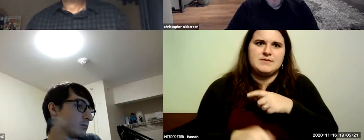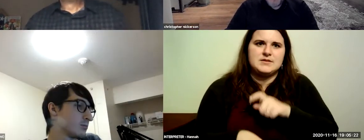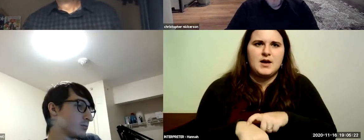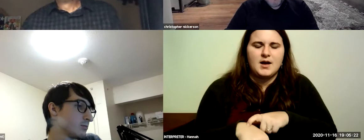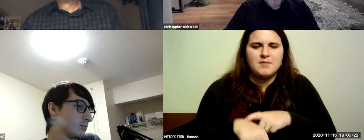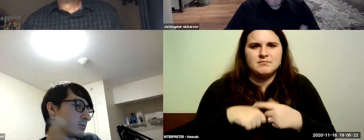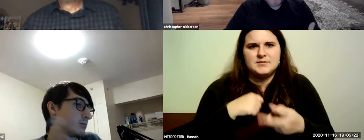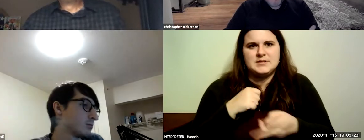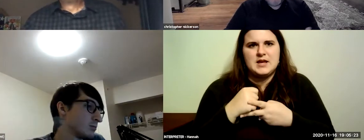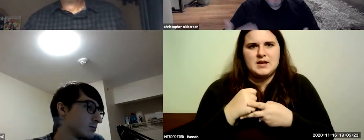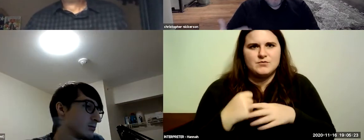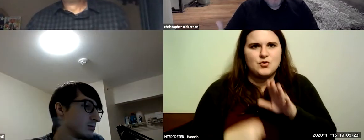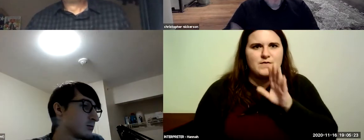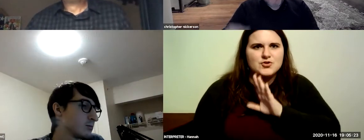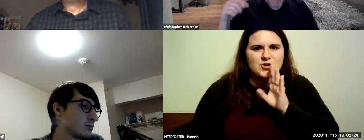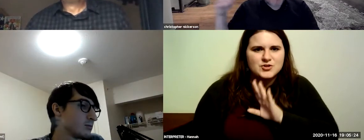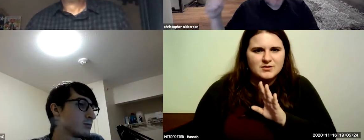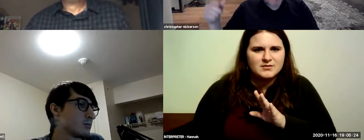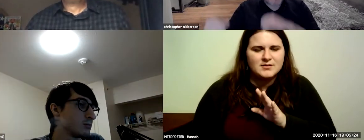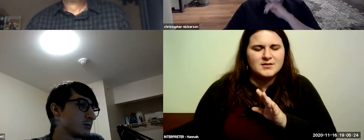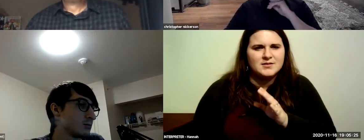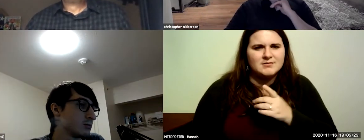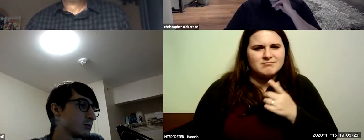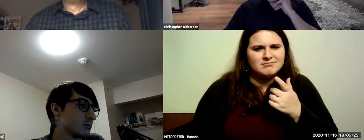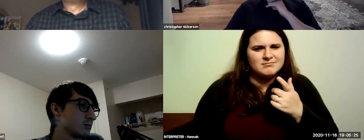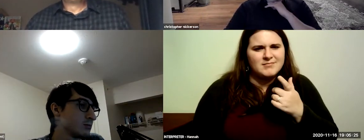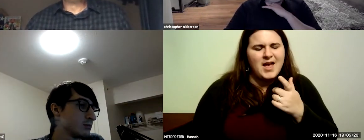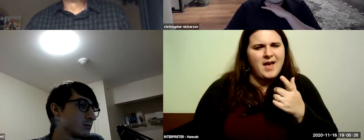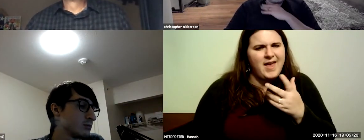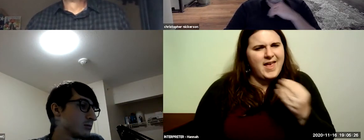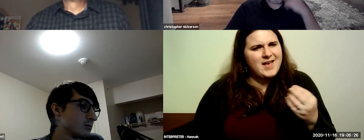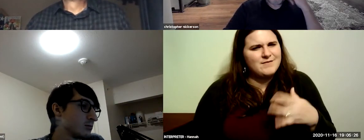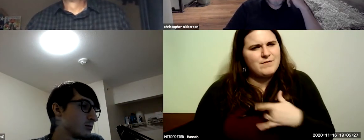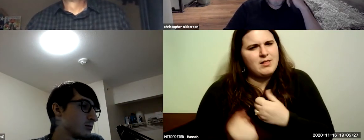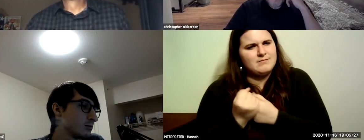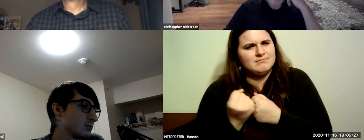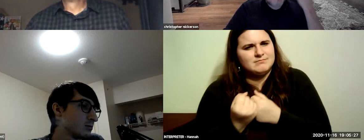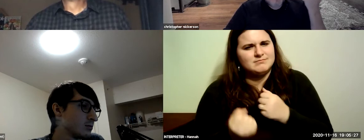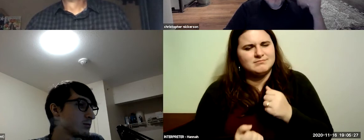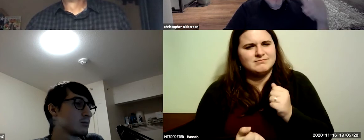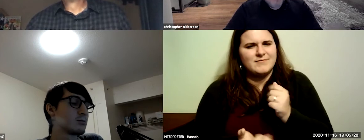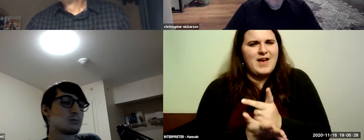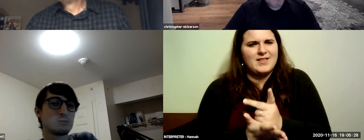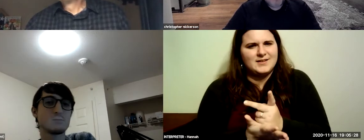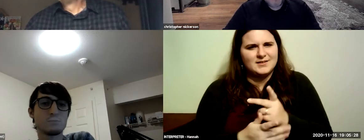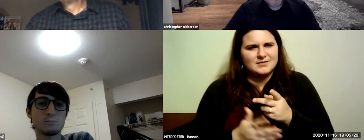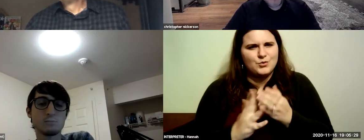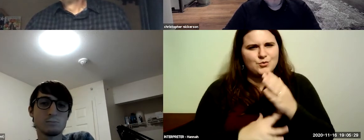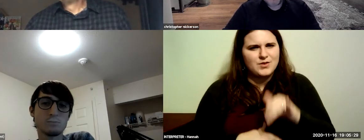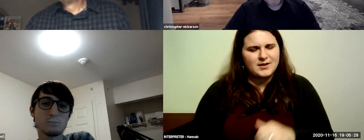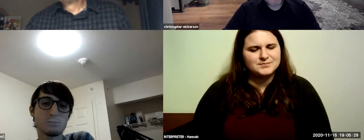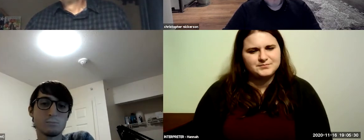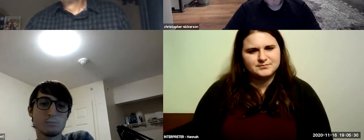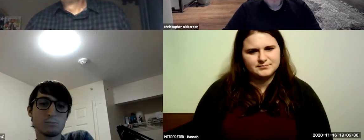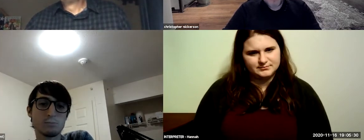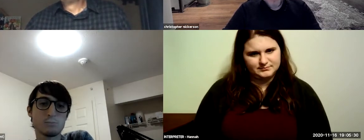but, you know, you kind of feel like you're on the right path because somebody else is doing it. I definitely still, you know,